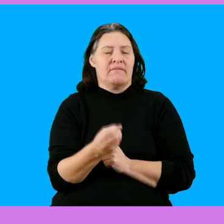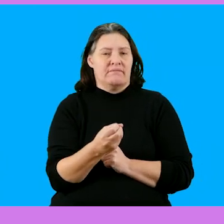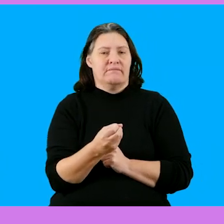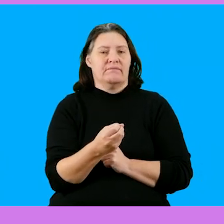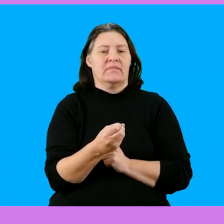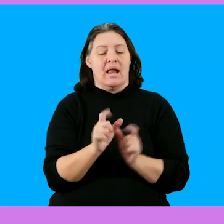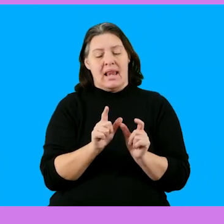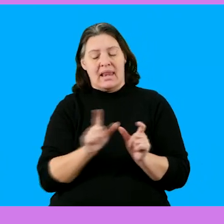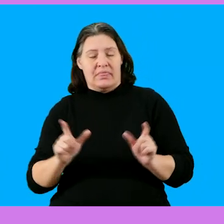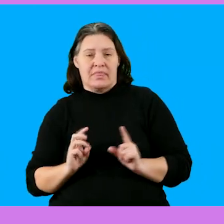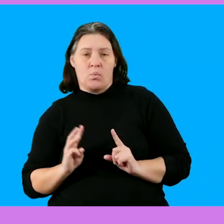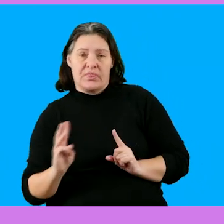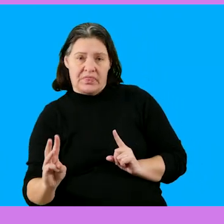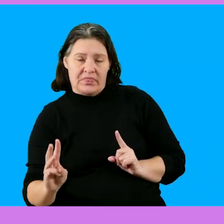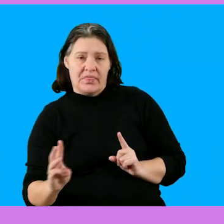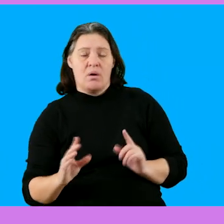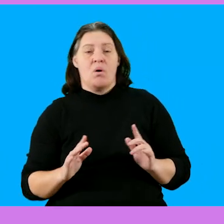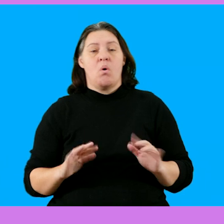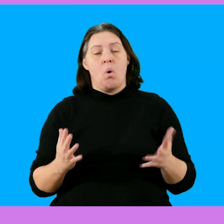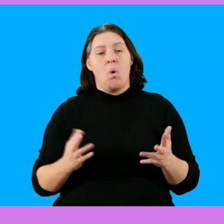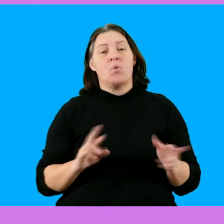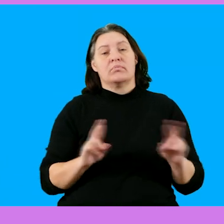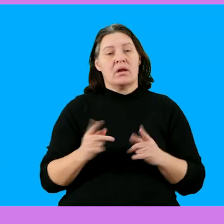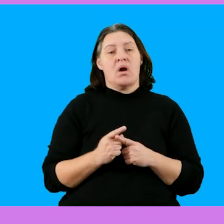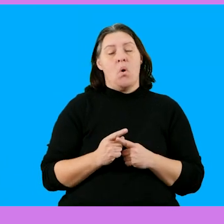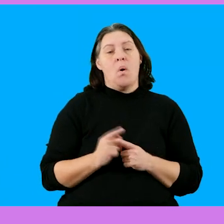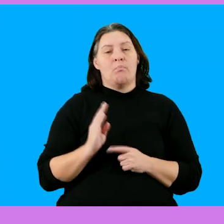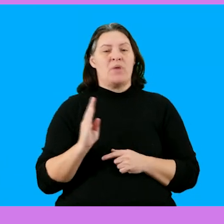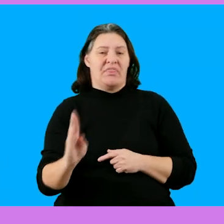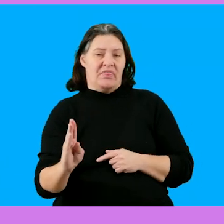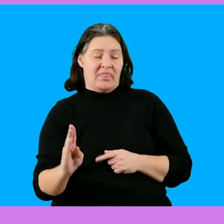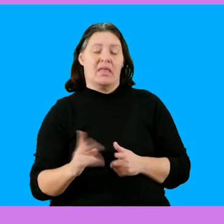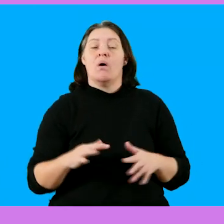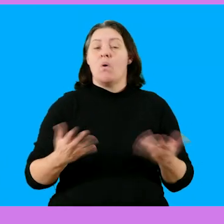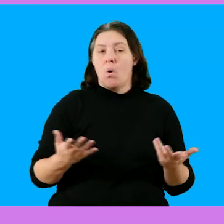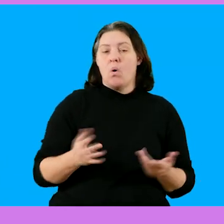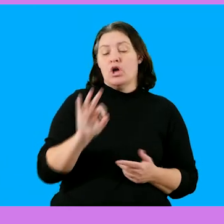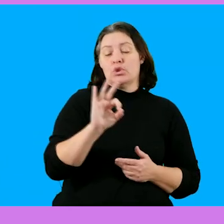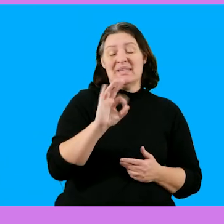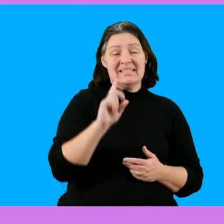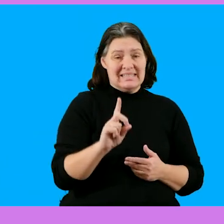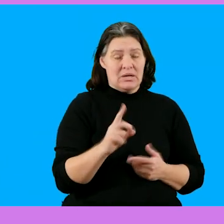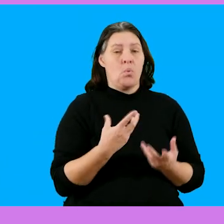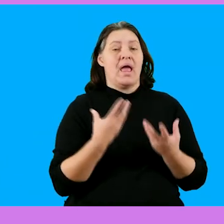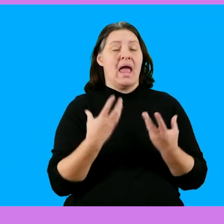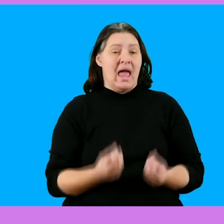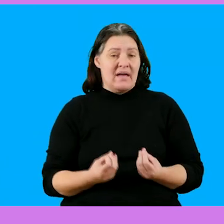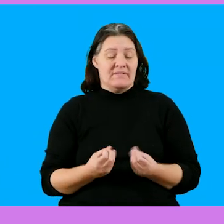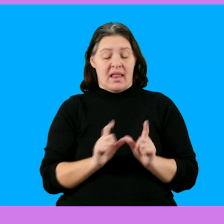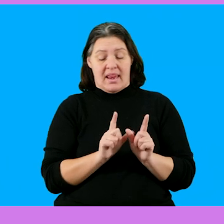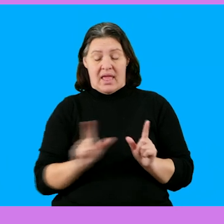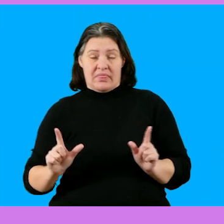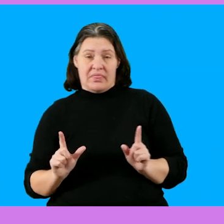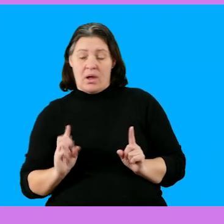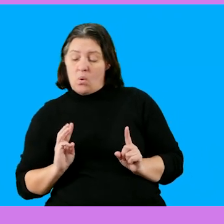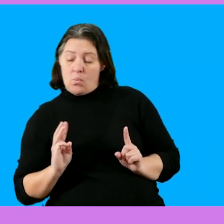have dimension length and width, or we also sometimes refer to it as the breadth. And when we look at 3D figures, right, the dimensions will